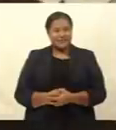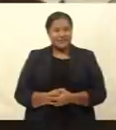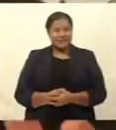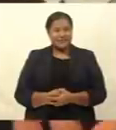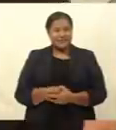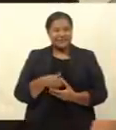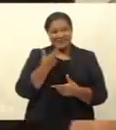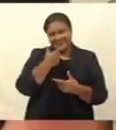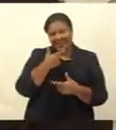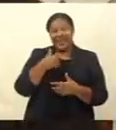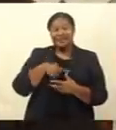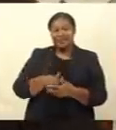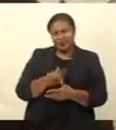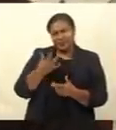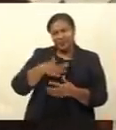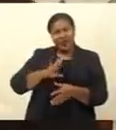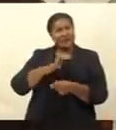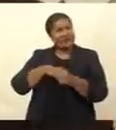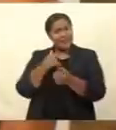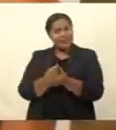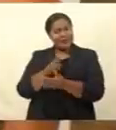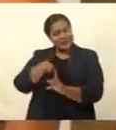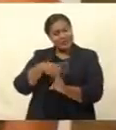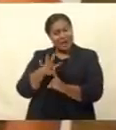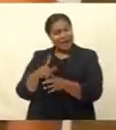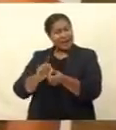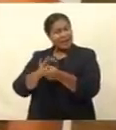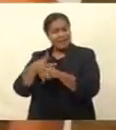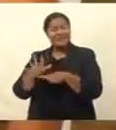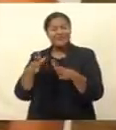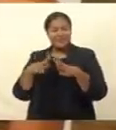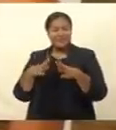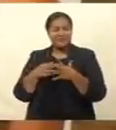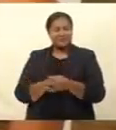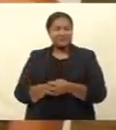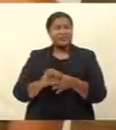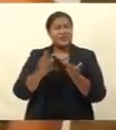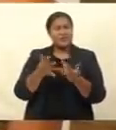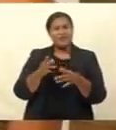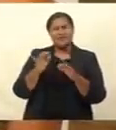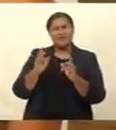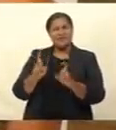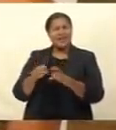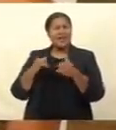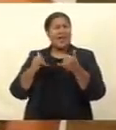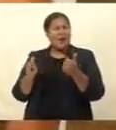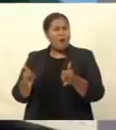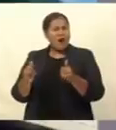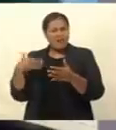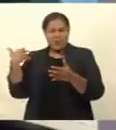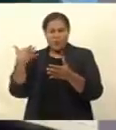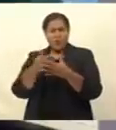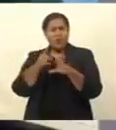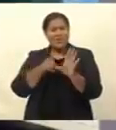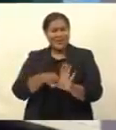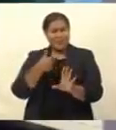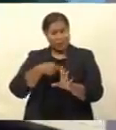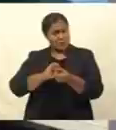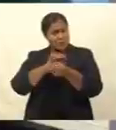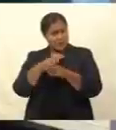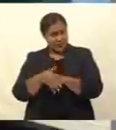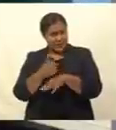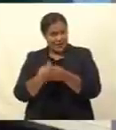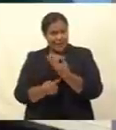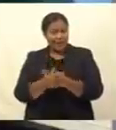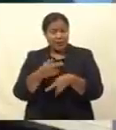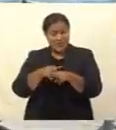they wanted to make sure we didn't have COVID. The duo had been in Hawaii for over a year due to the pandemic. And with Fiji's